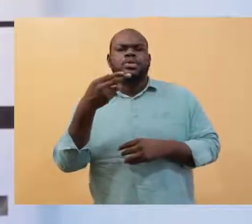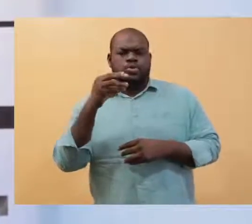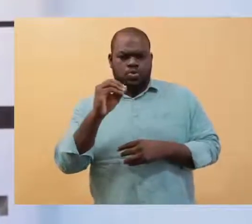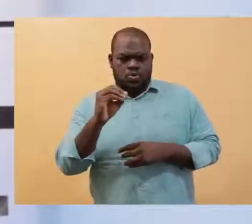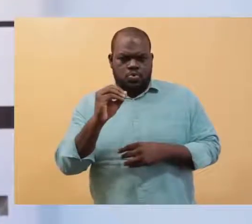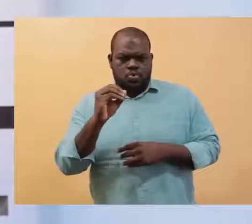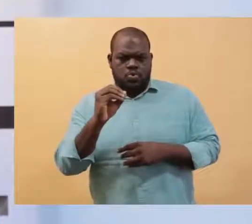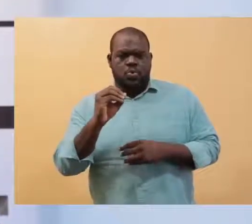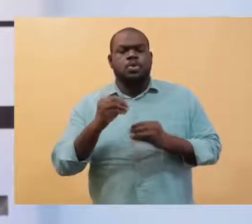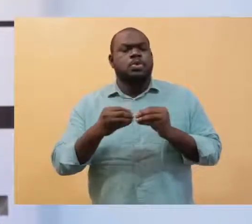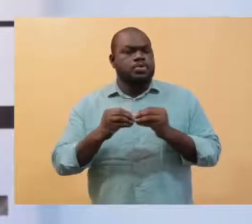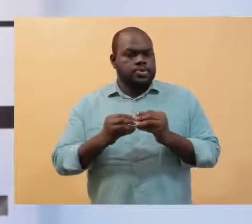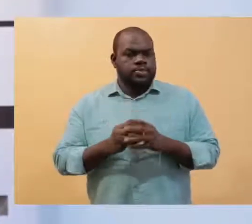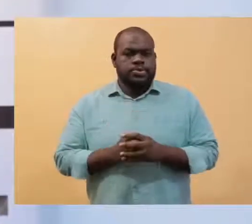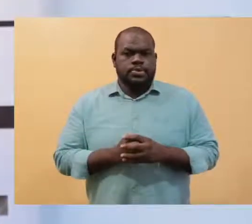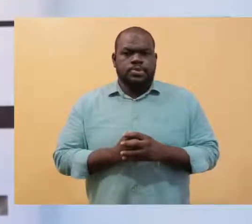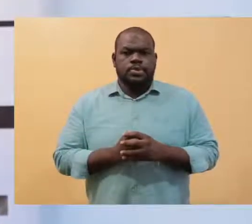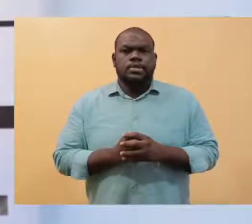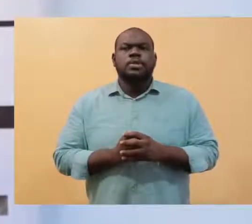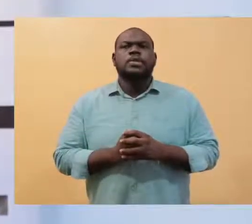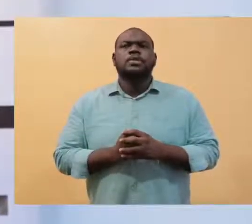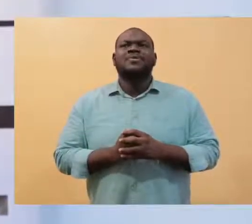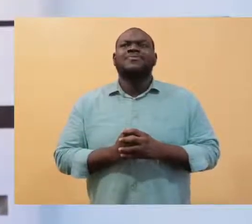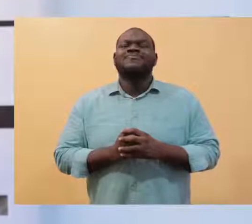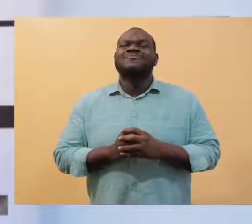total number of cases is